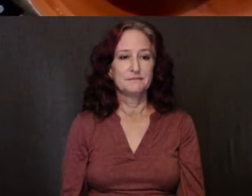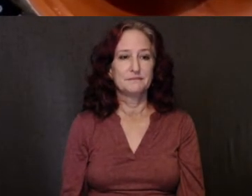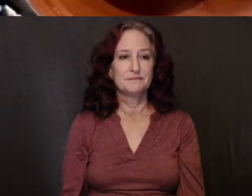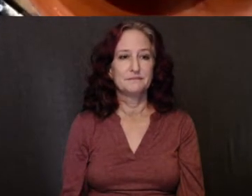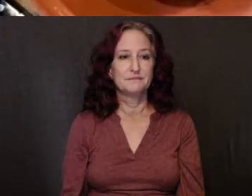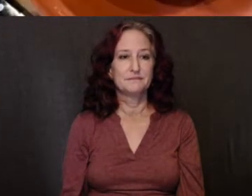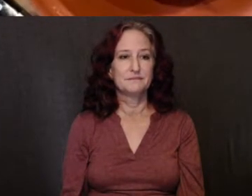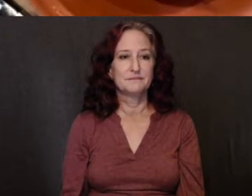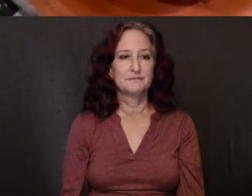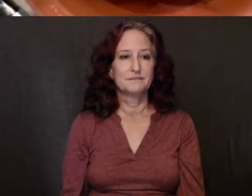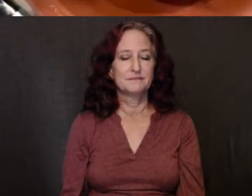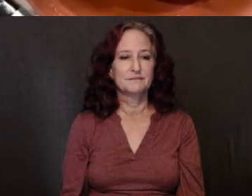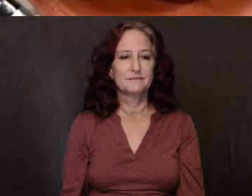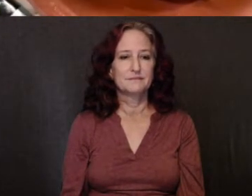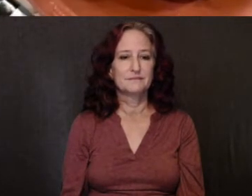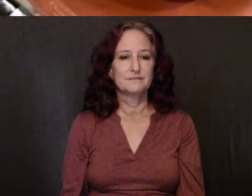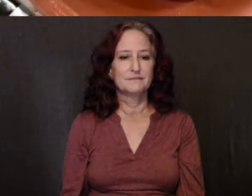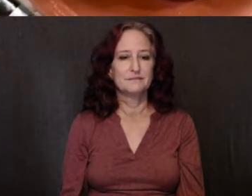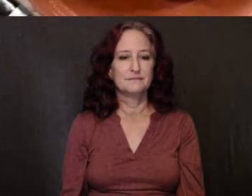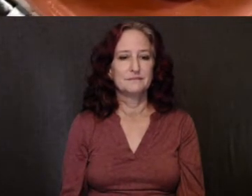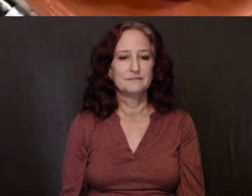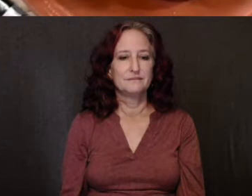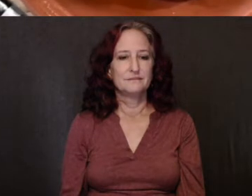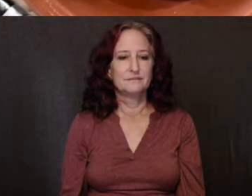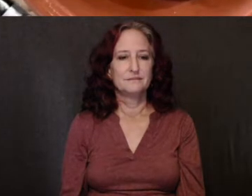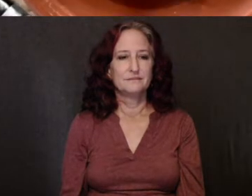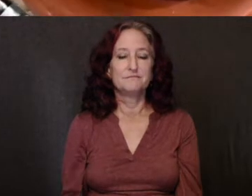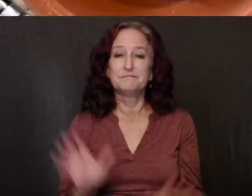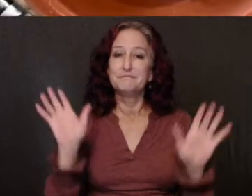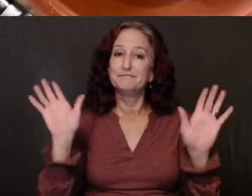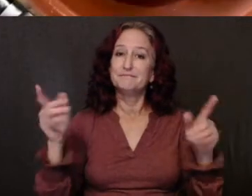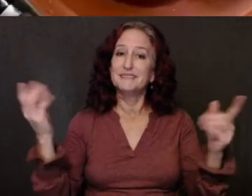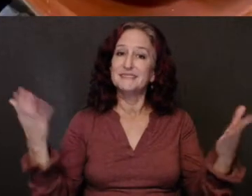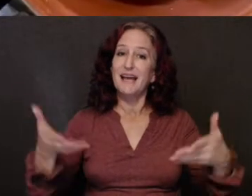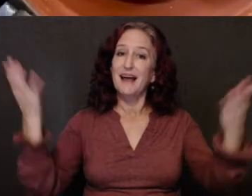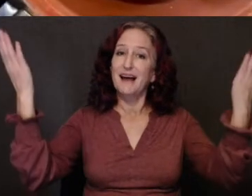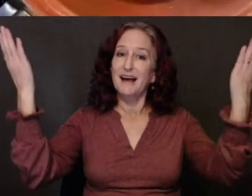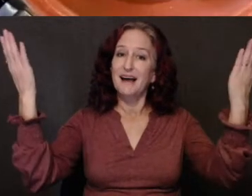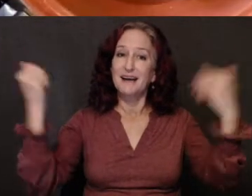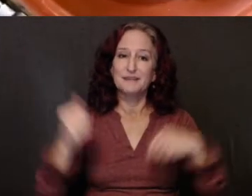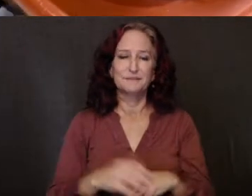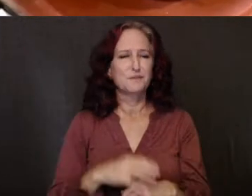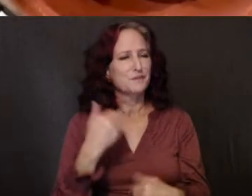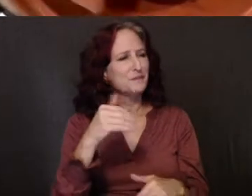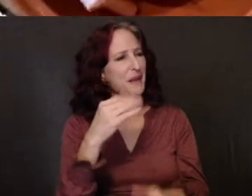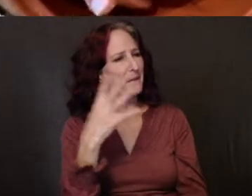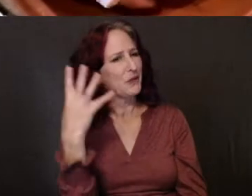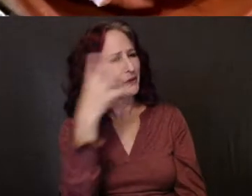chives. You could just shine it and just something like that. You could put,